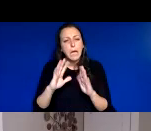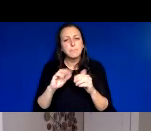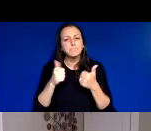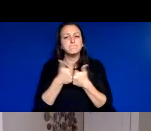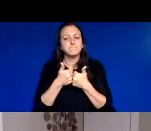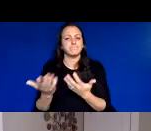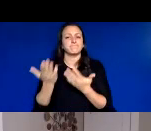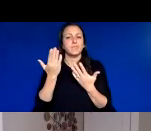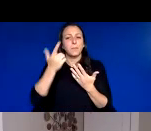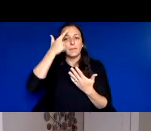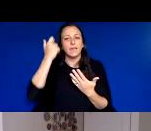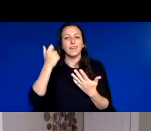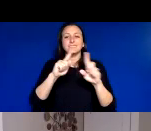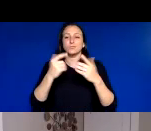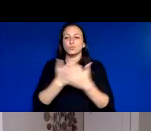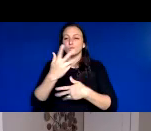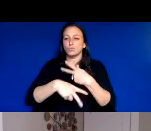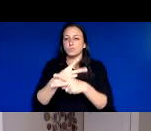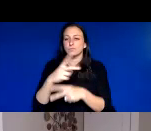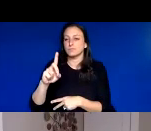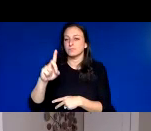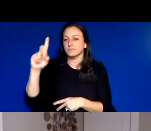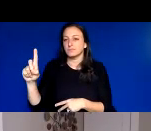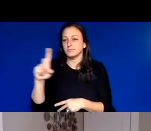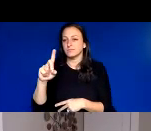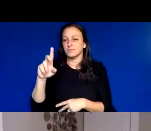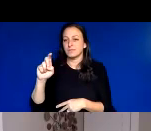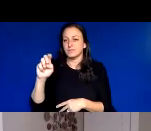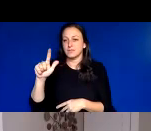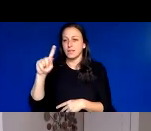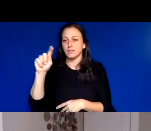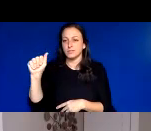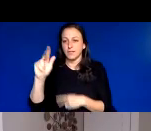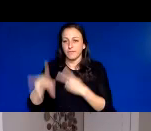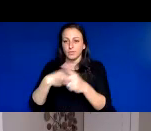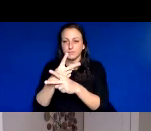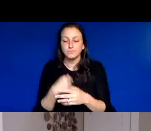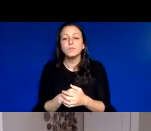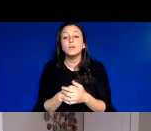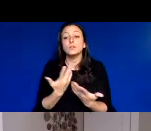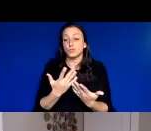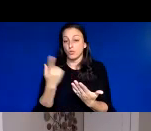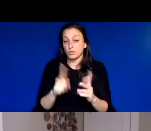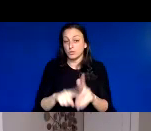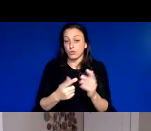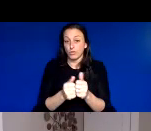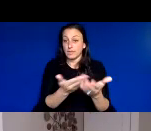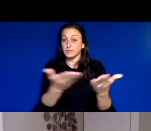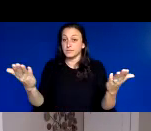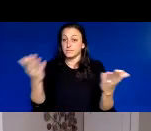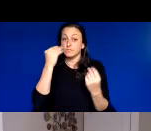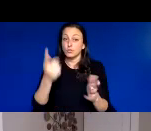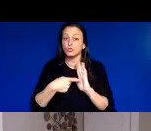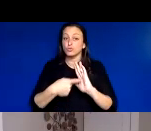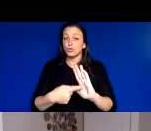Delta variant. And so I want to walk you through the data that we are currently seeing. So starting here where we normally do, this data is showing you our case trends